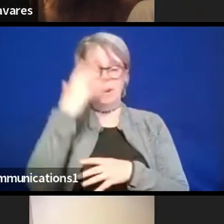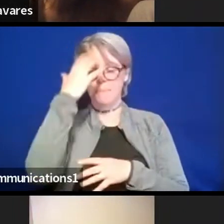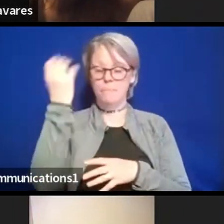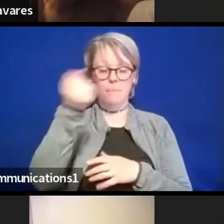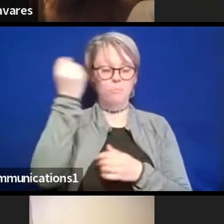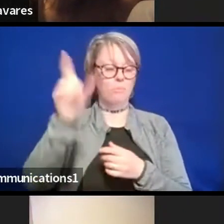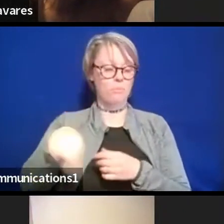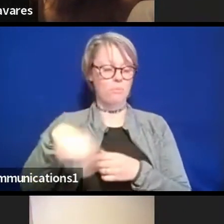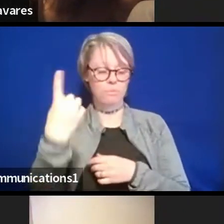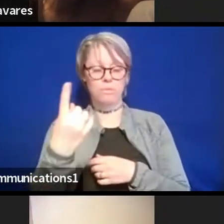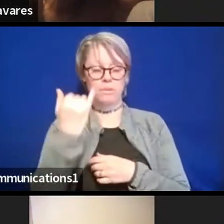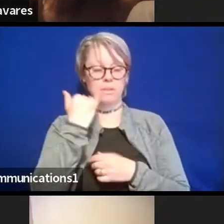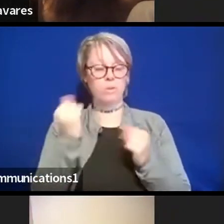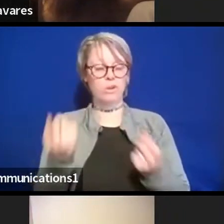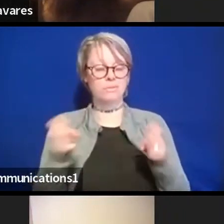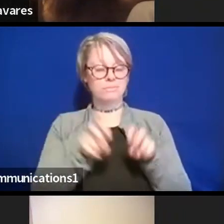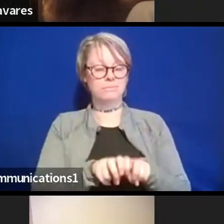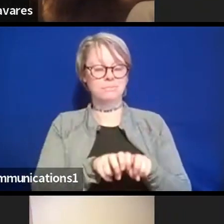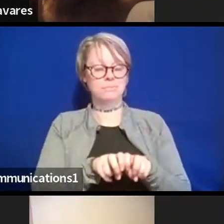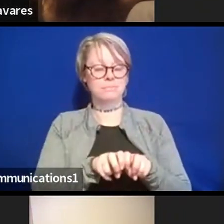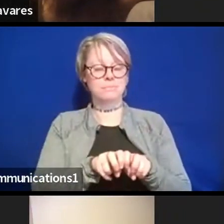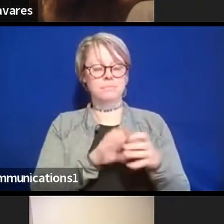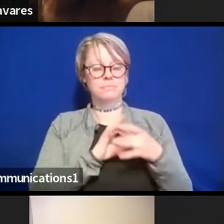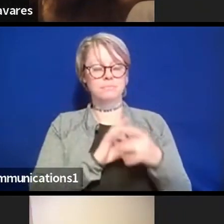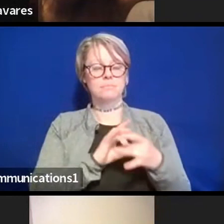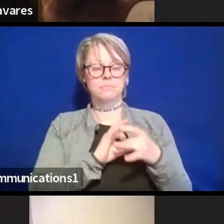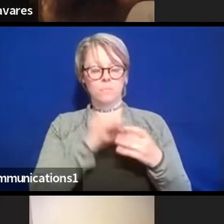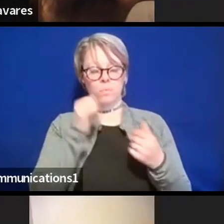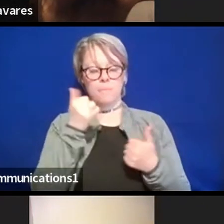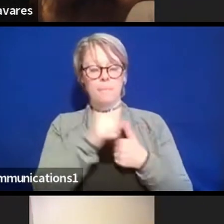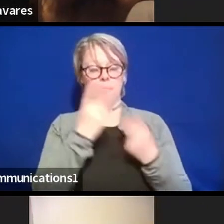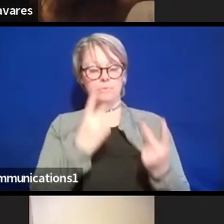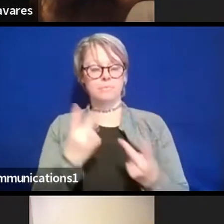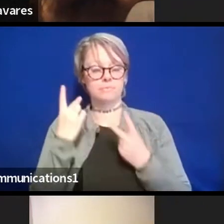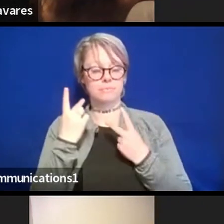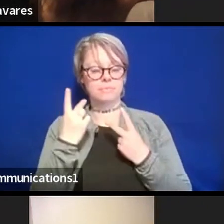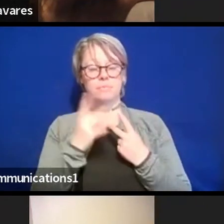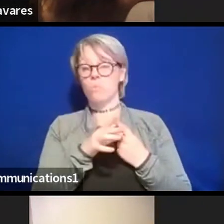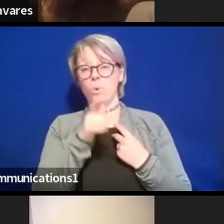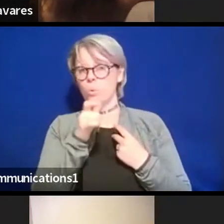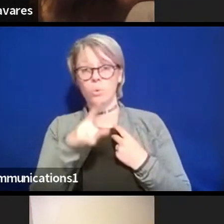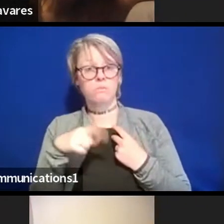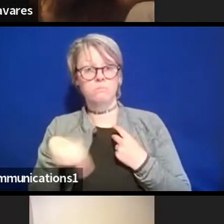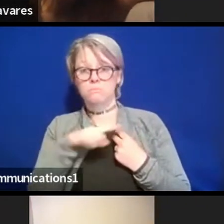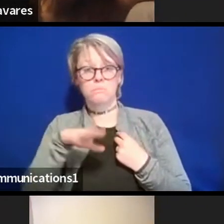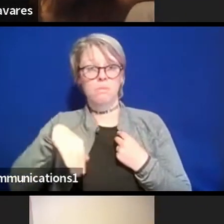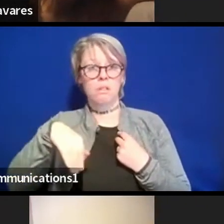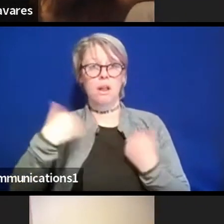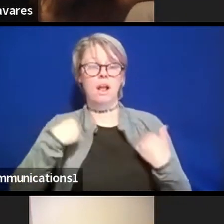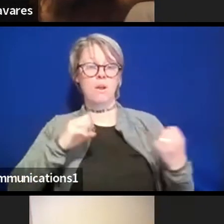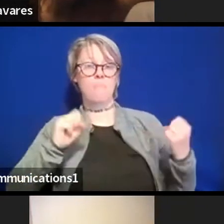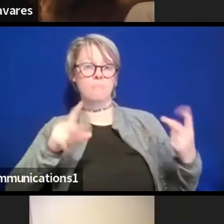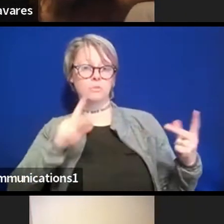could sit with them for a moment and remember them and remember all of the people that we didn't get a chance to know, but